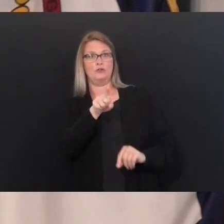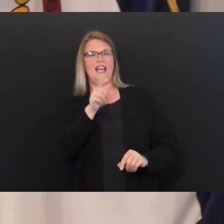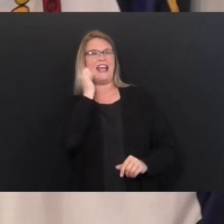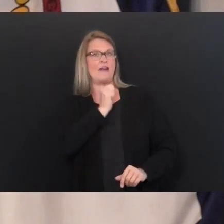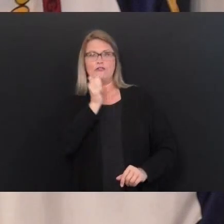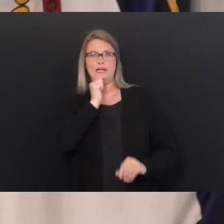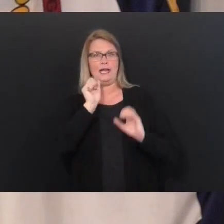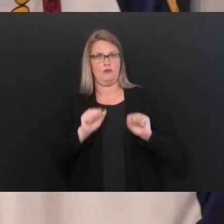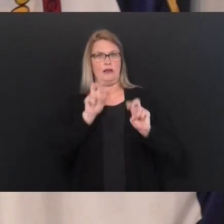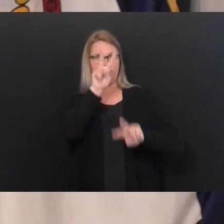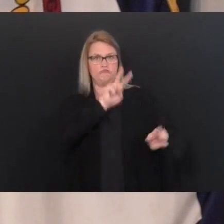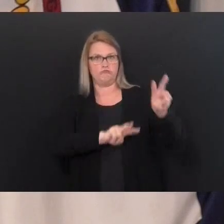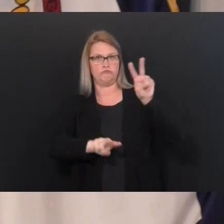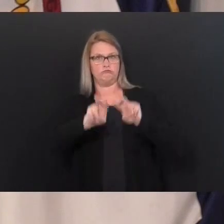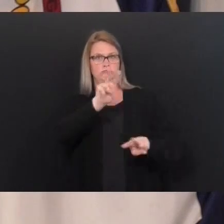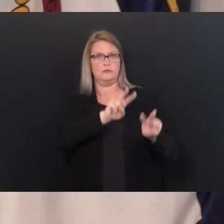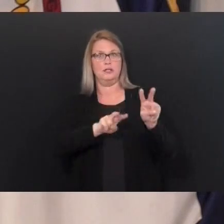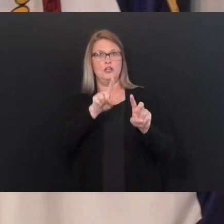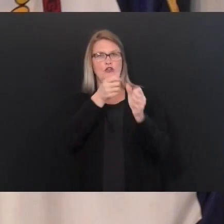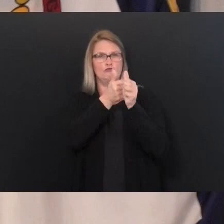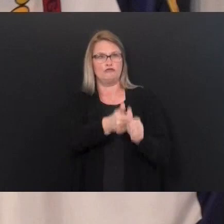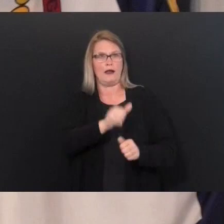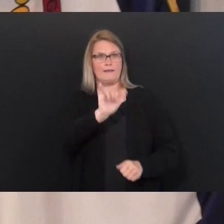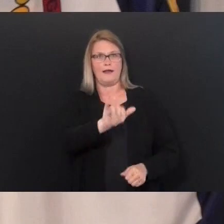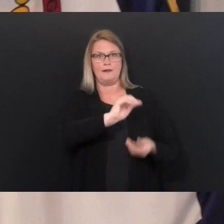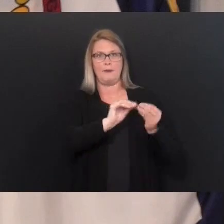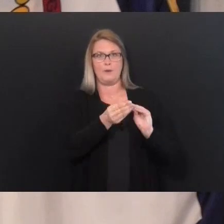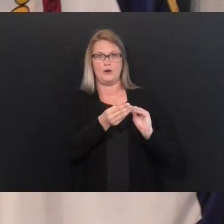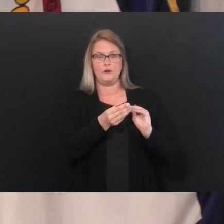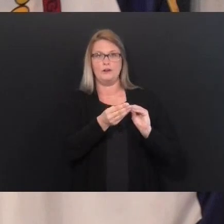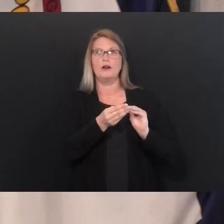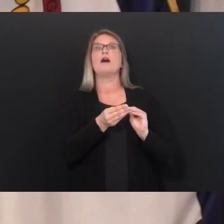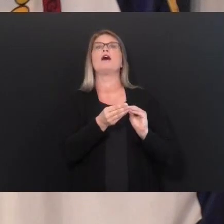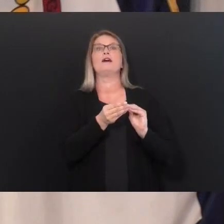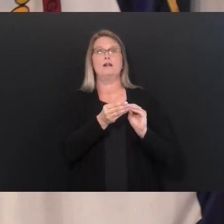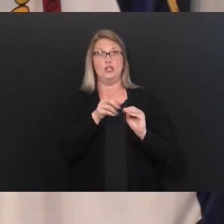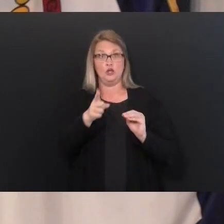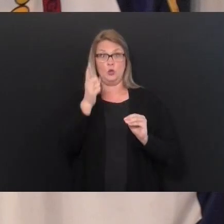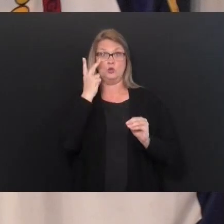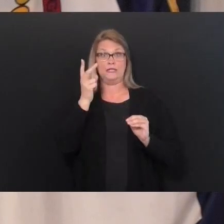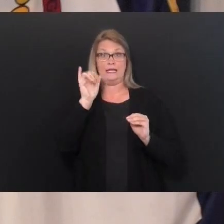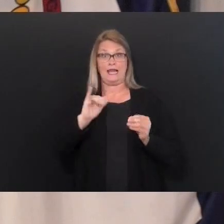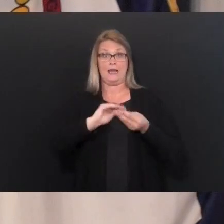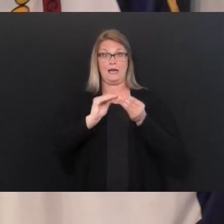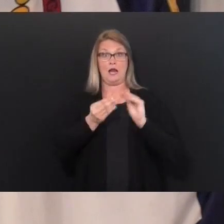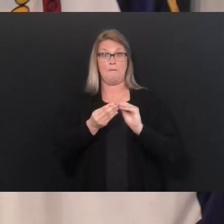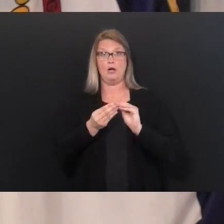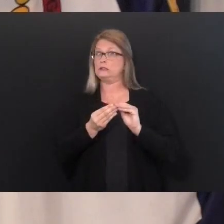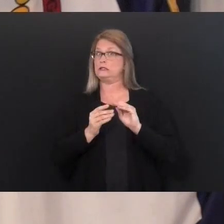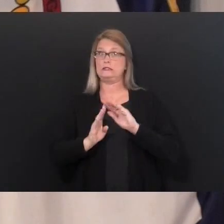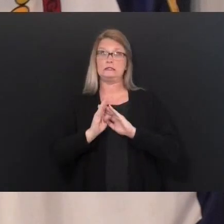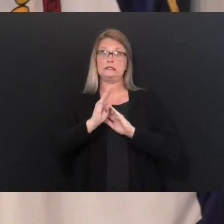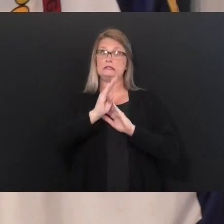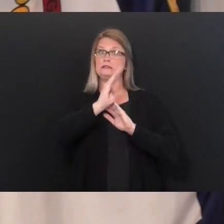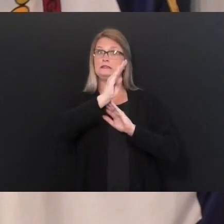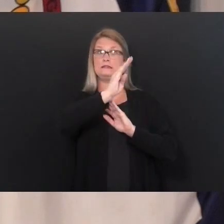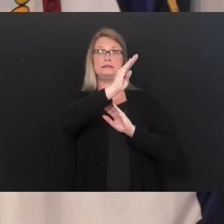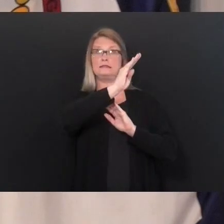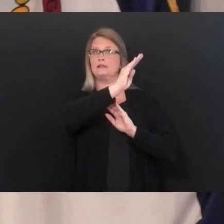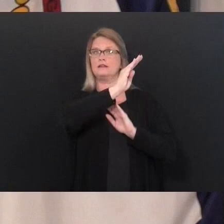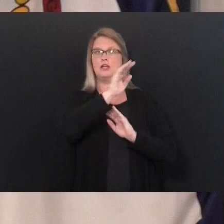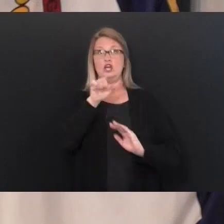every day, and you can track it every day, and if you see that number trending in the wrong way,